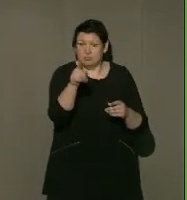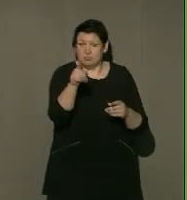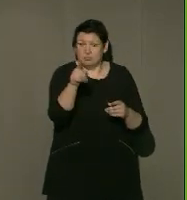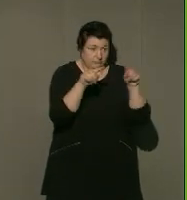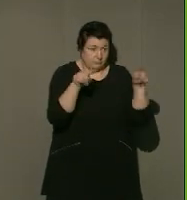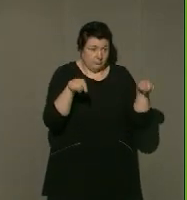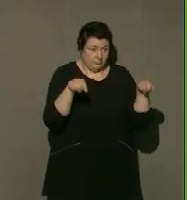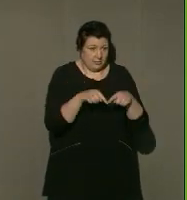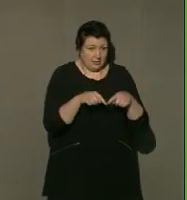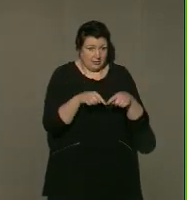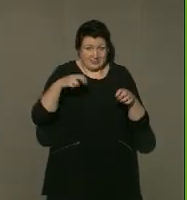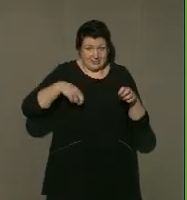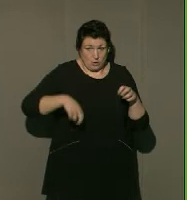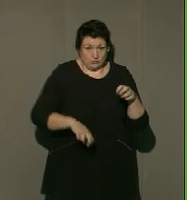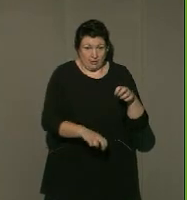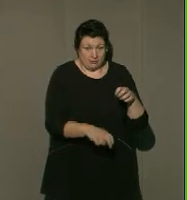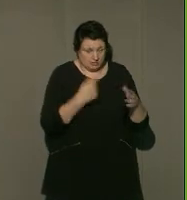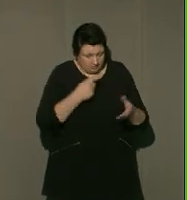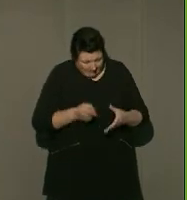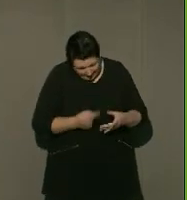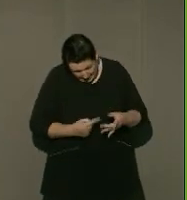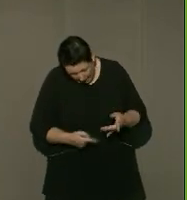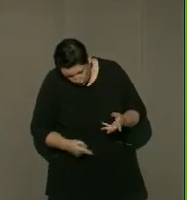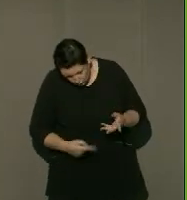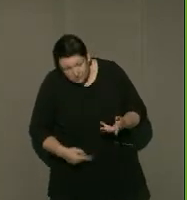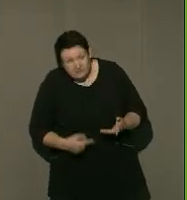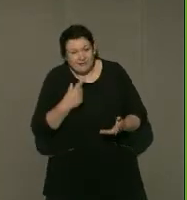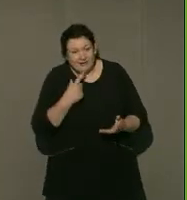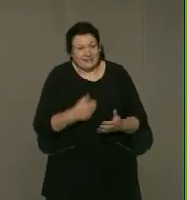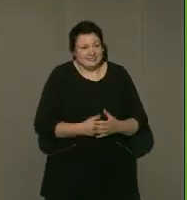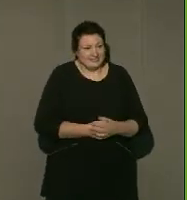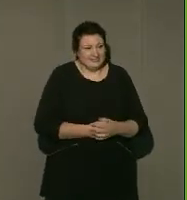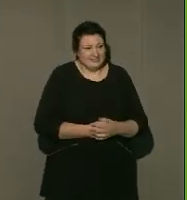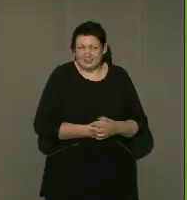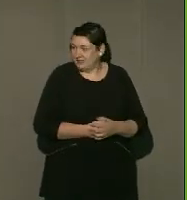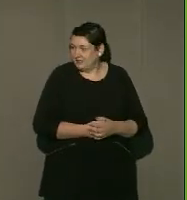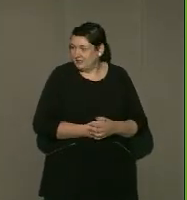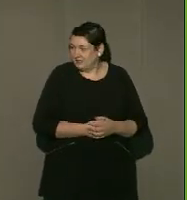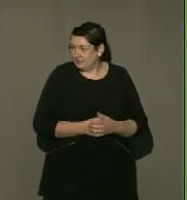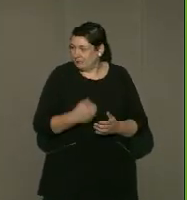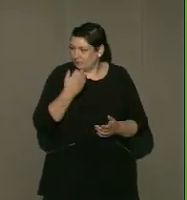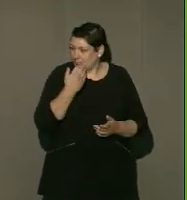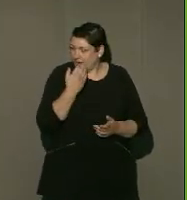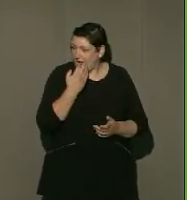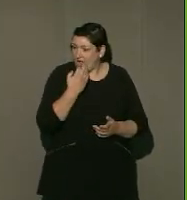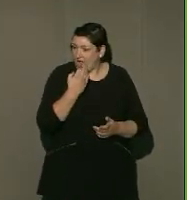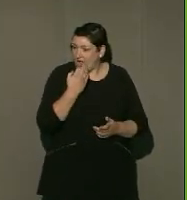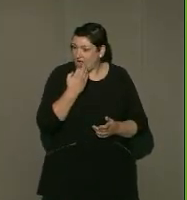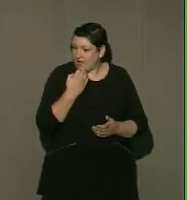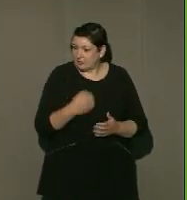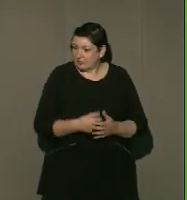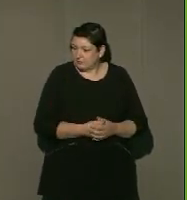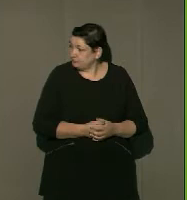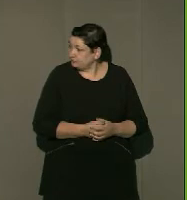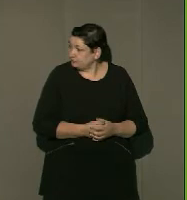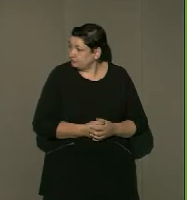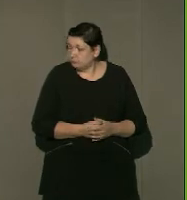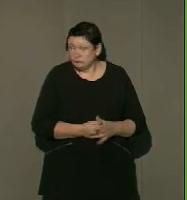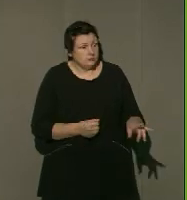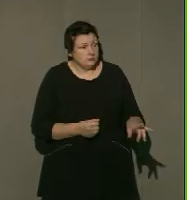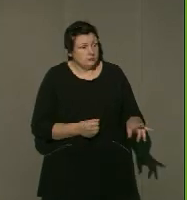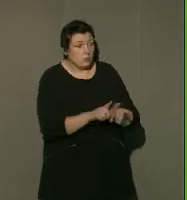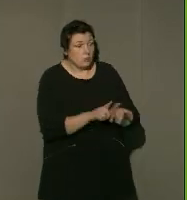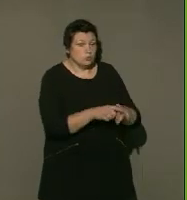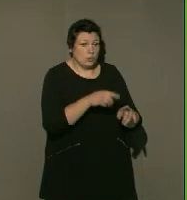hovel downstairs with a shower and toilet and tea and coffee and do the counting of the votes. Martin, could you just mention the